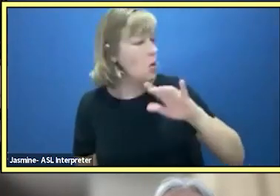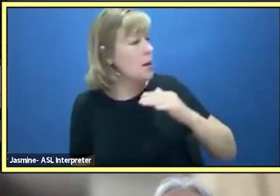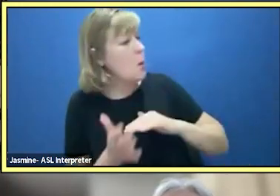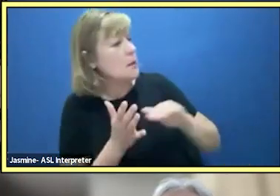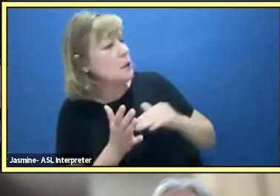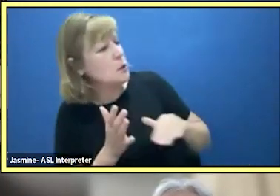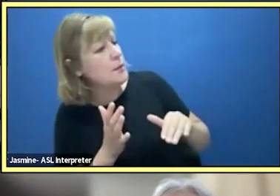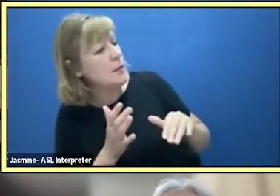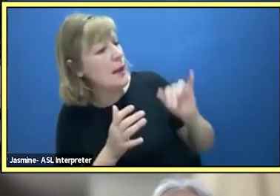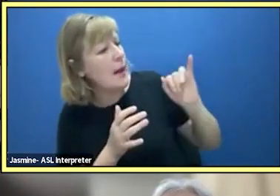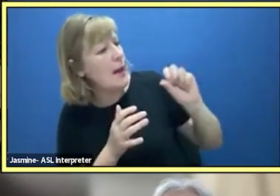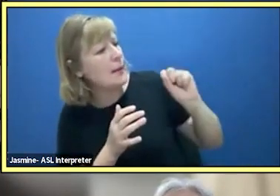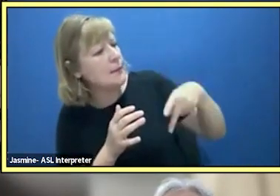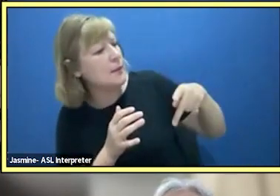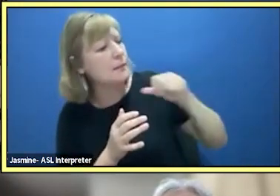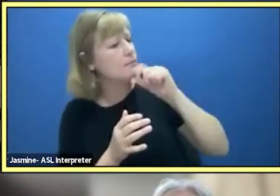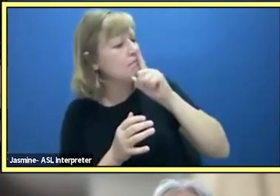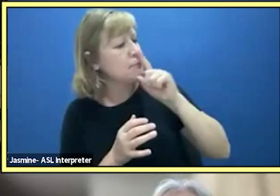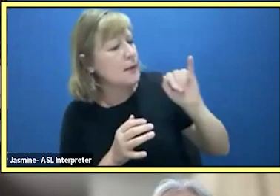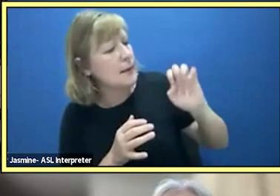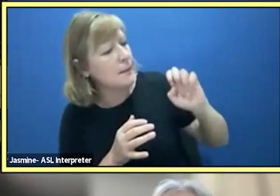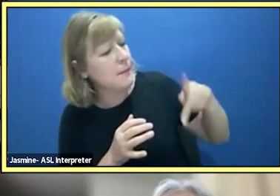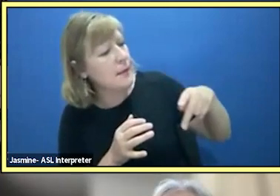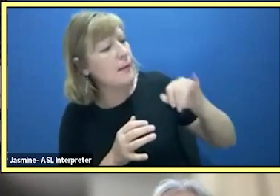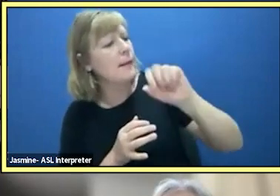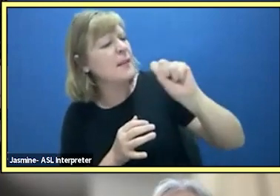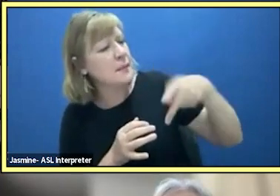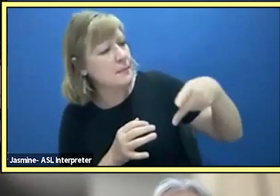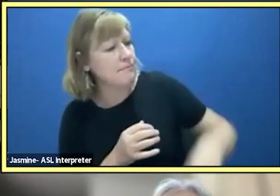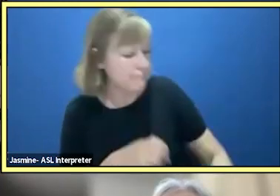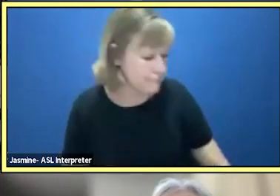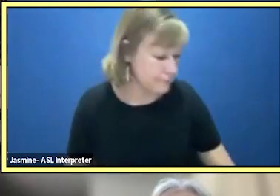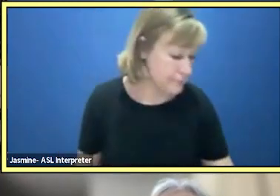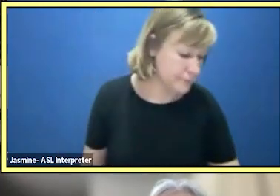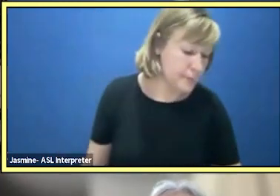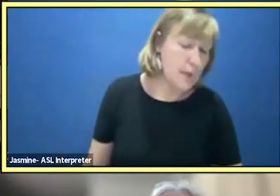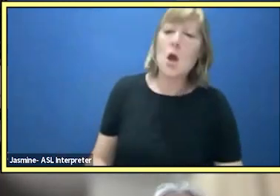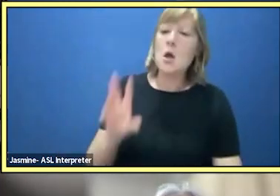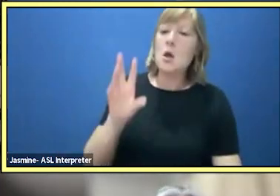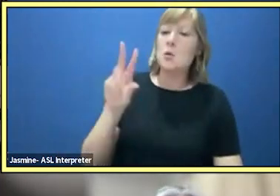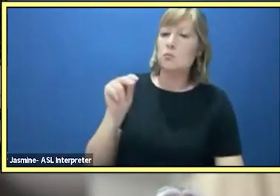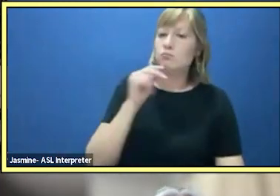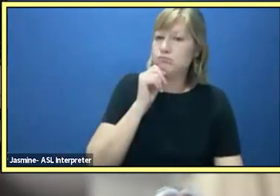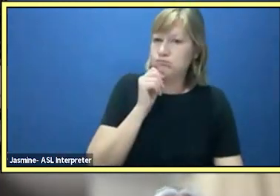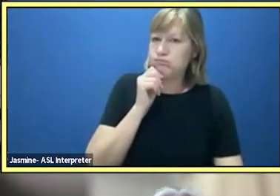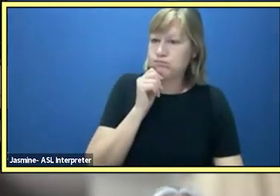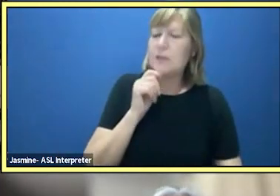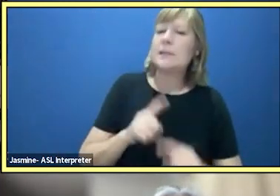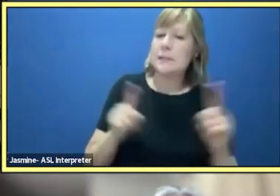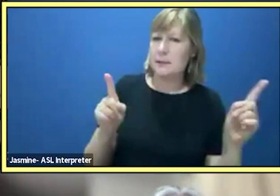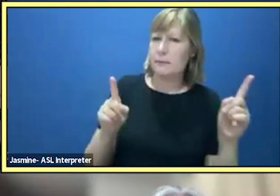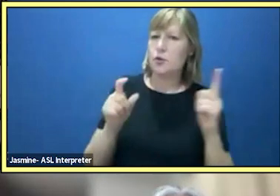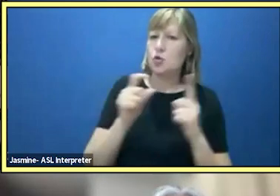ISP, not IEP. Oh, okay. So no, it's a different term for the same thing. So